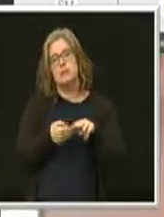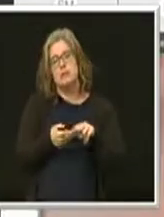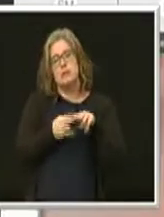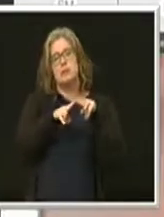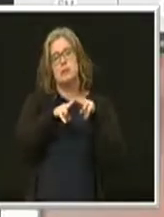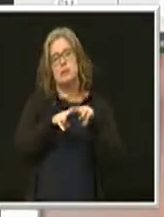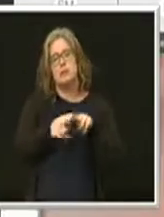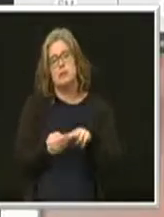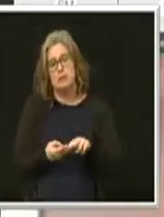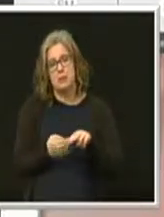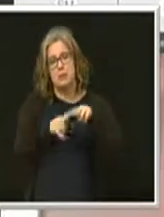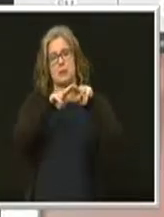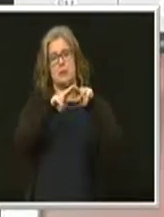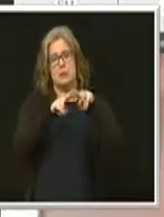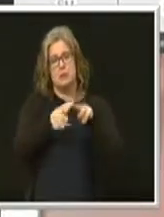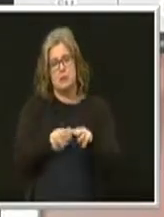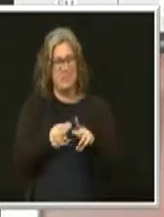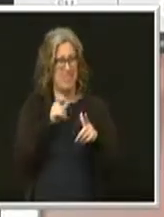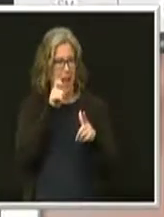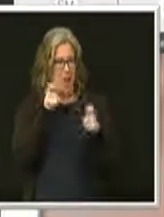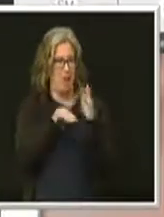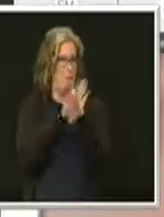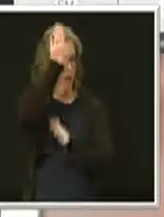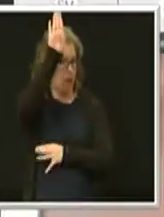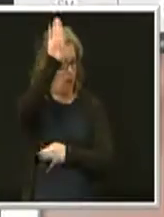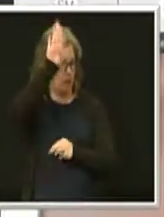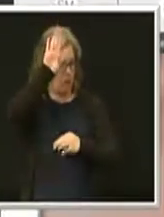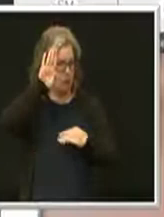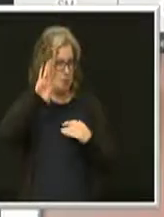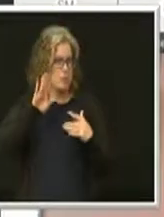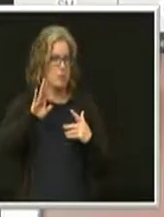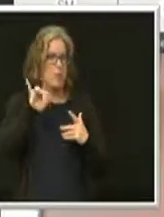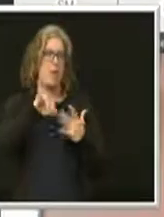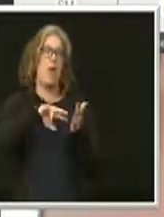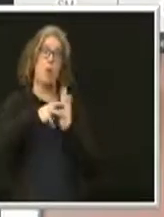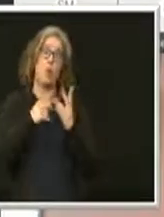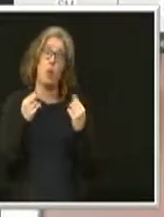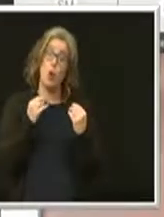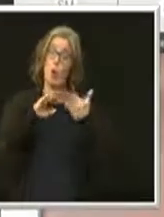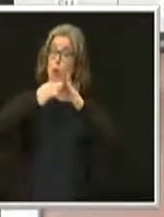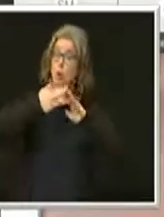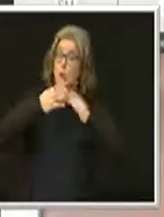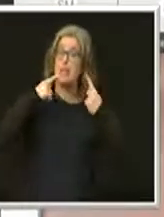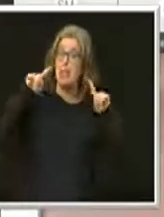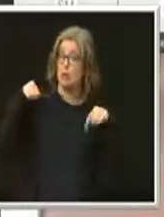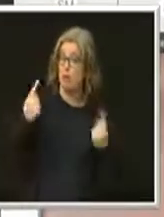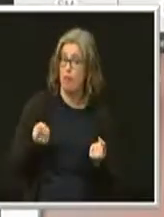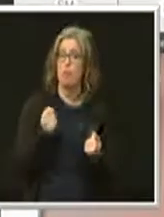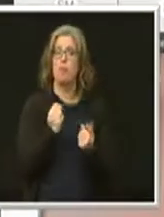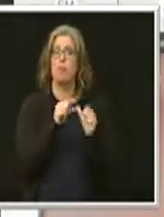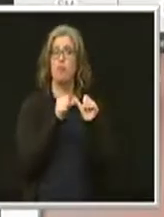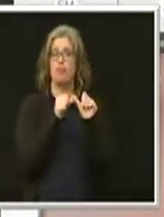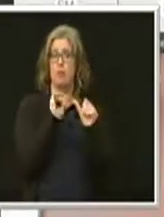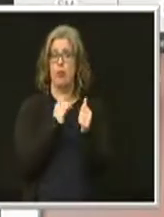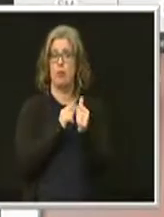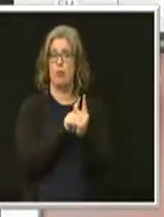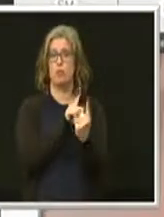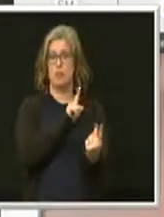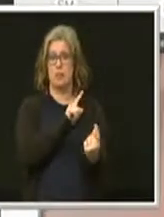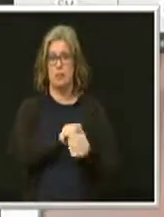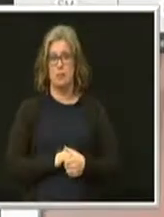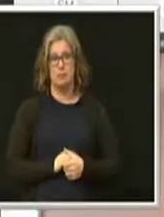down a little bit, but not a big spike coming to us right away. And that means what we're doing as a community is successful. So let's keep up our social distancing.